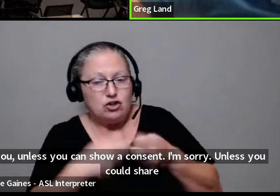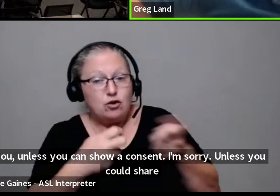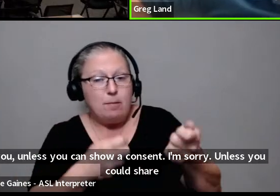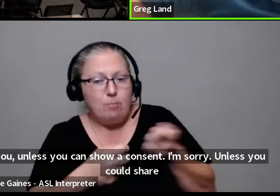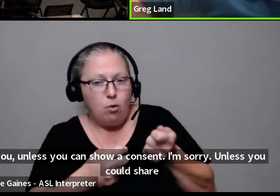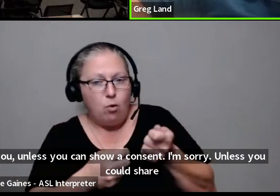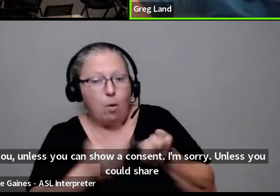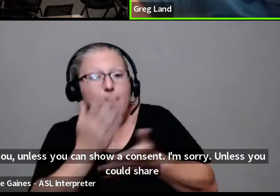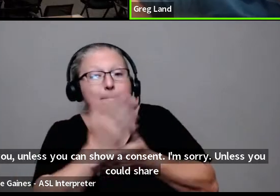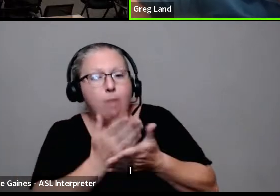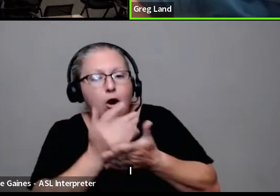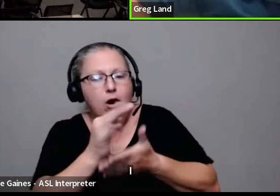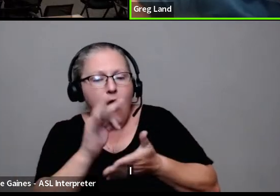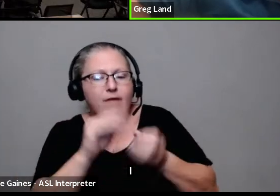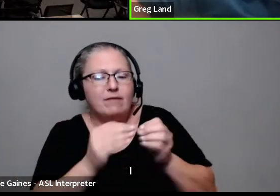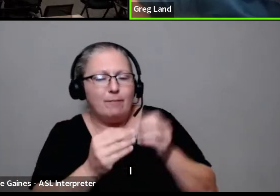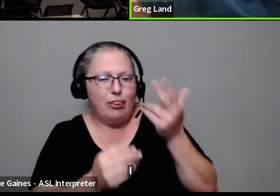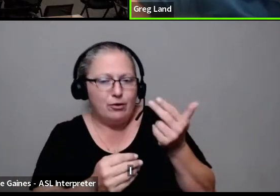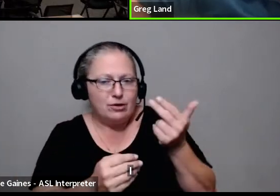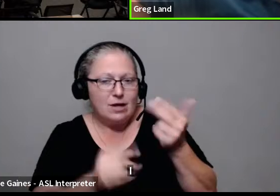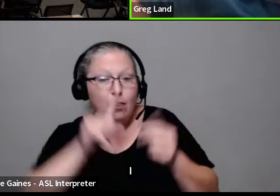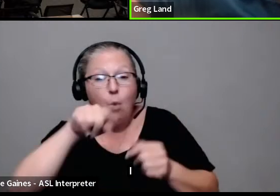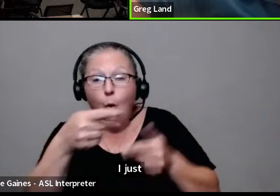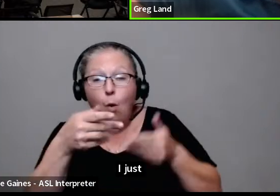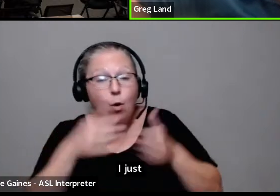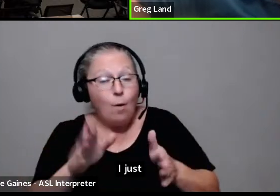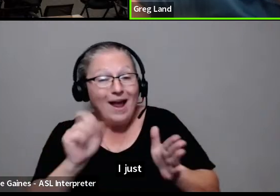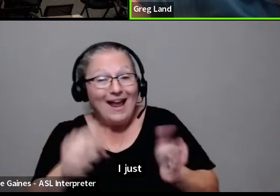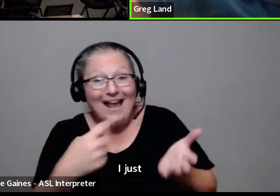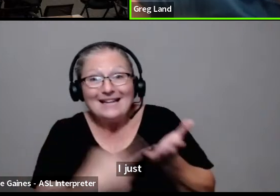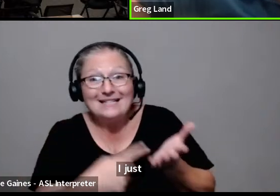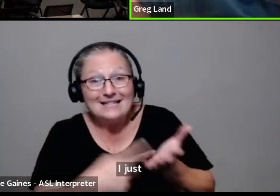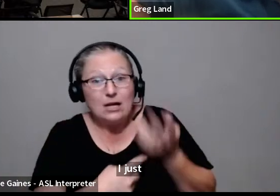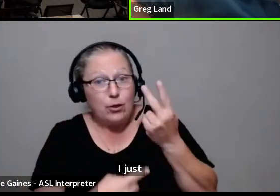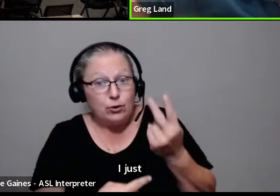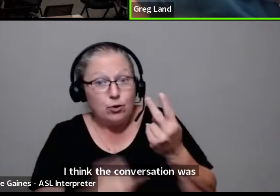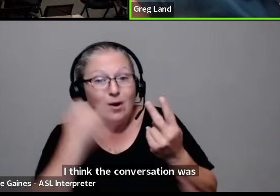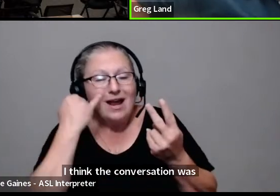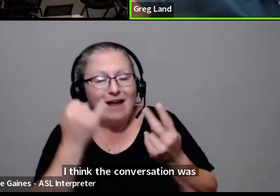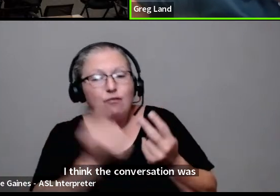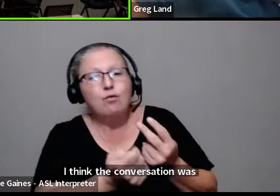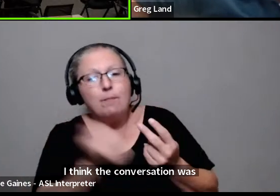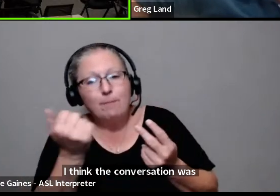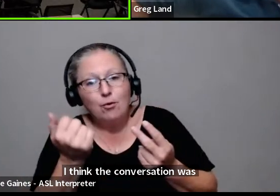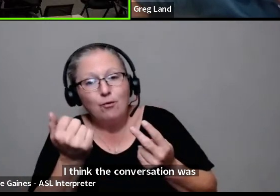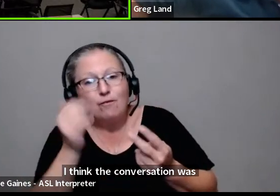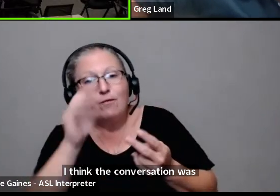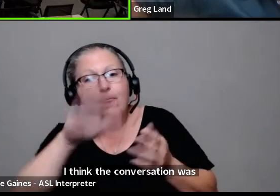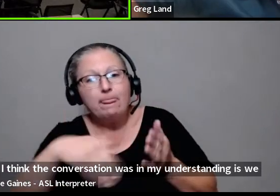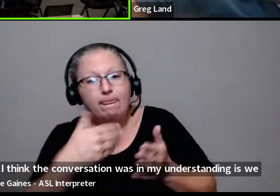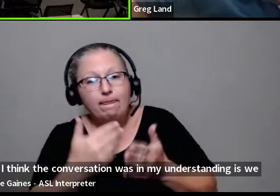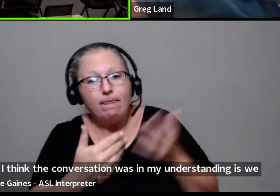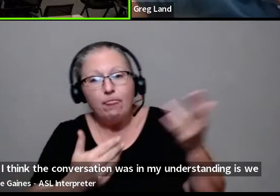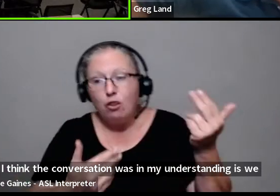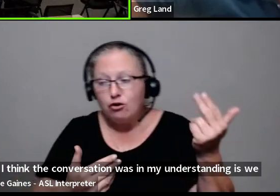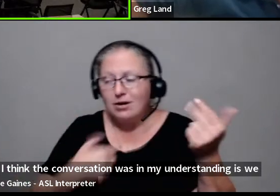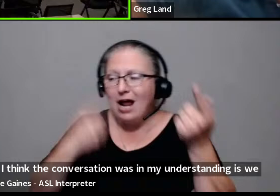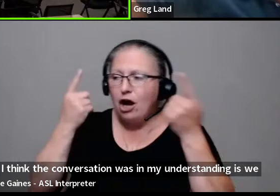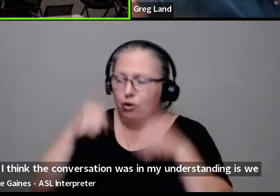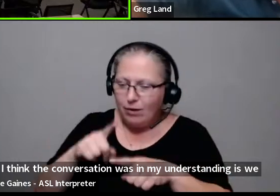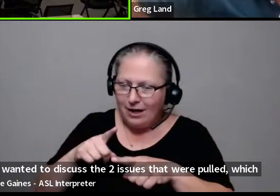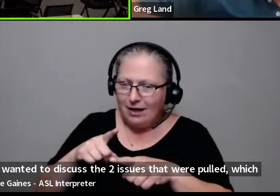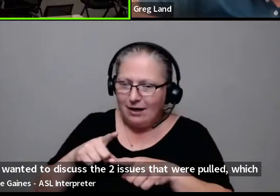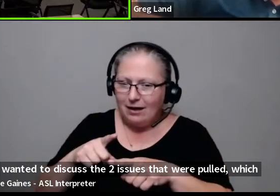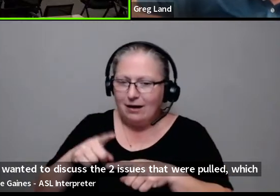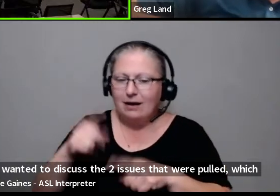which are part of item 13. But the Yeah. only way we can discuss those two items is remove The whole item 13. Totally agree with you, trustee entirety.